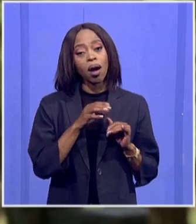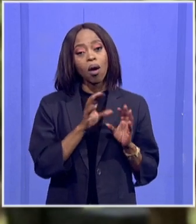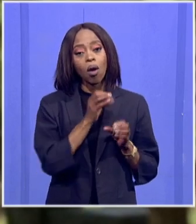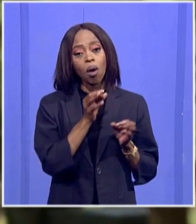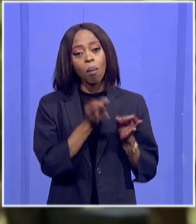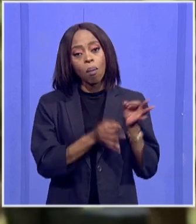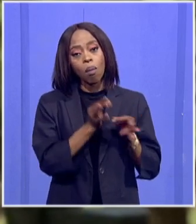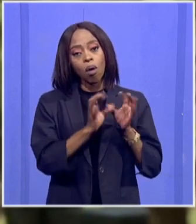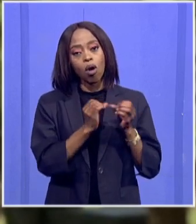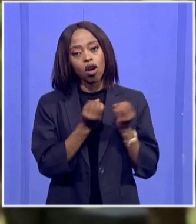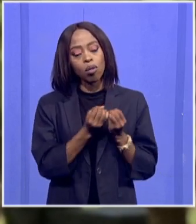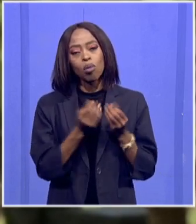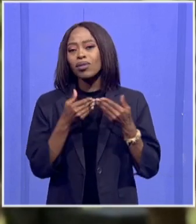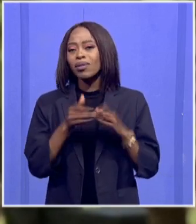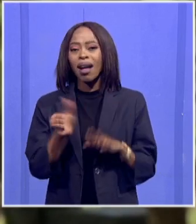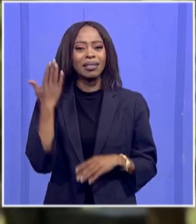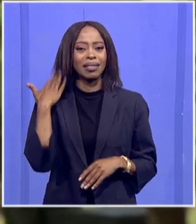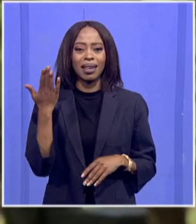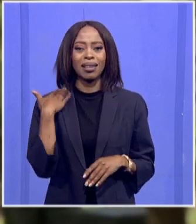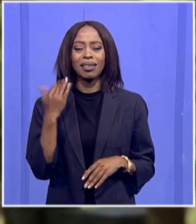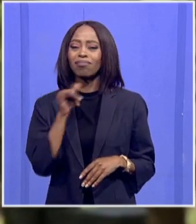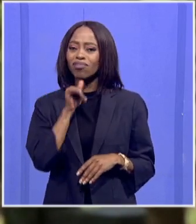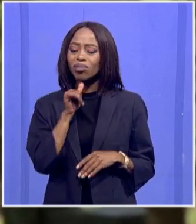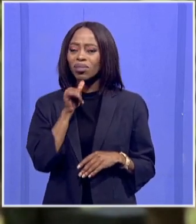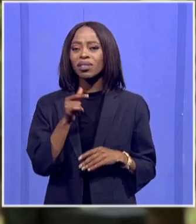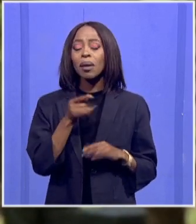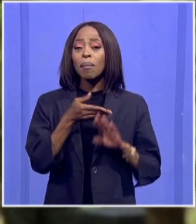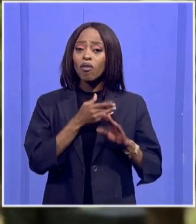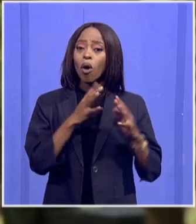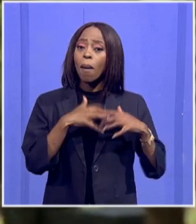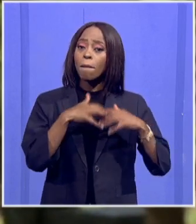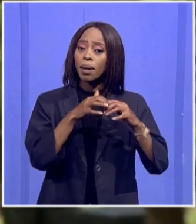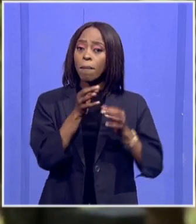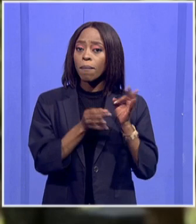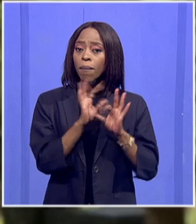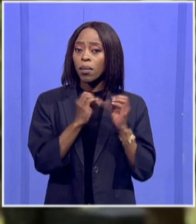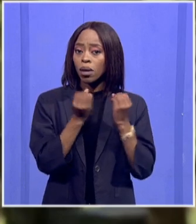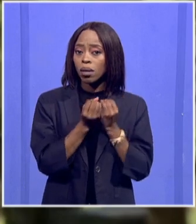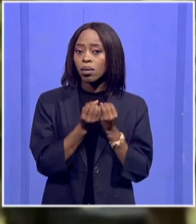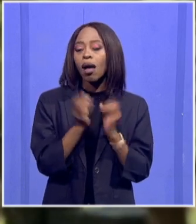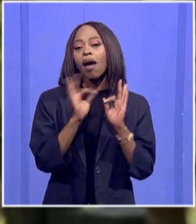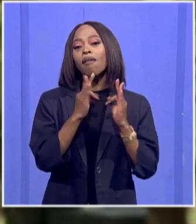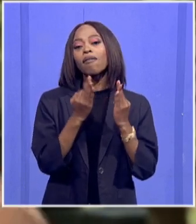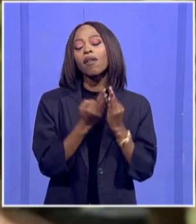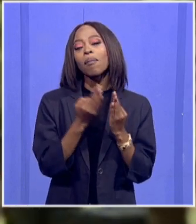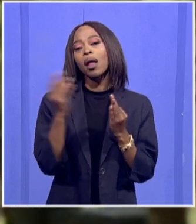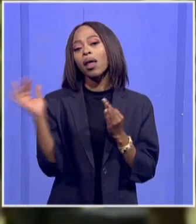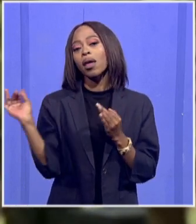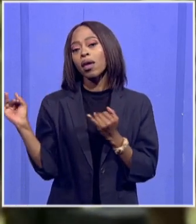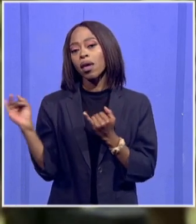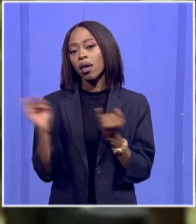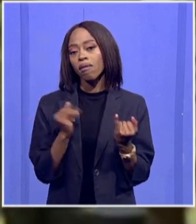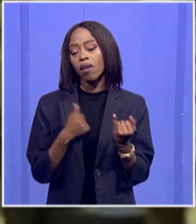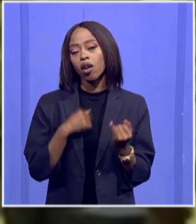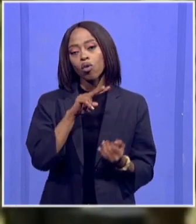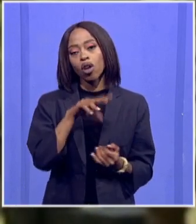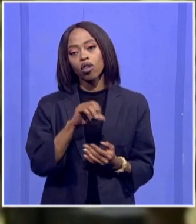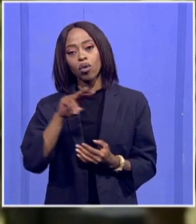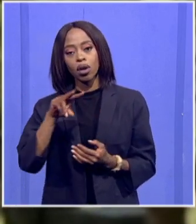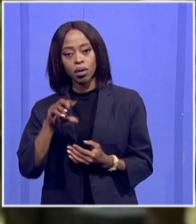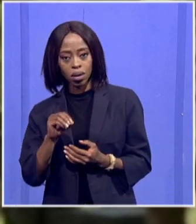even started the political party, when I was invited by the family in 2020. Using my own funds, to